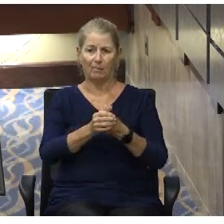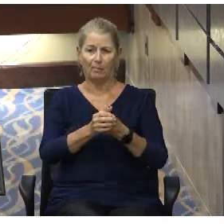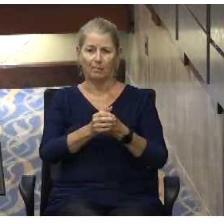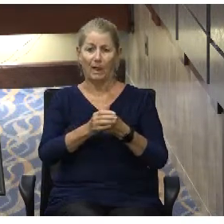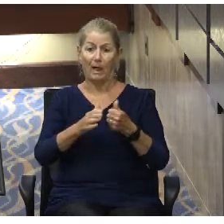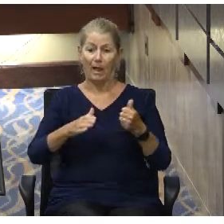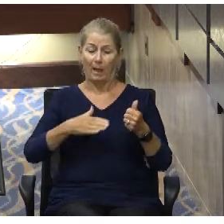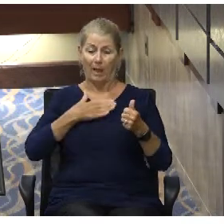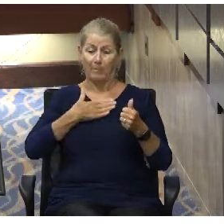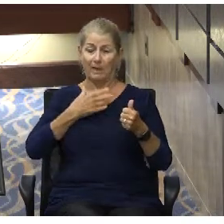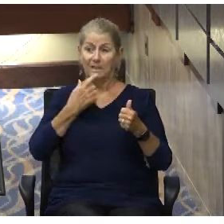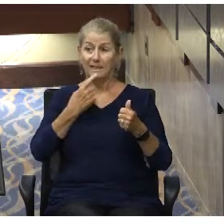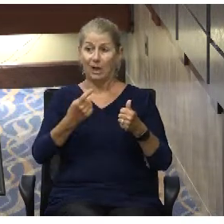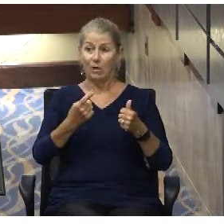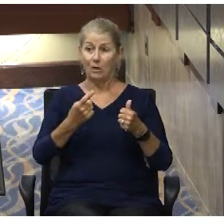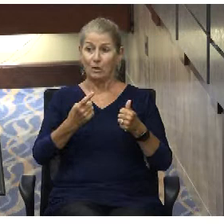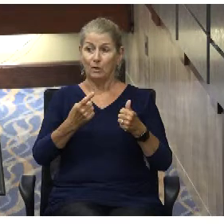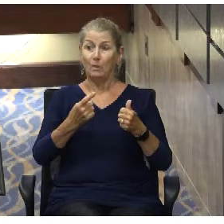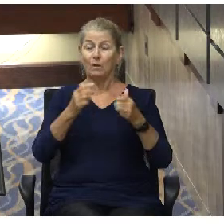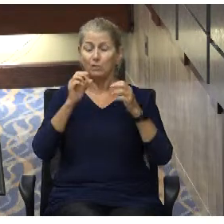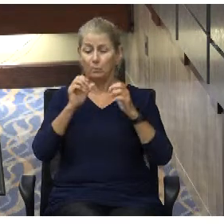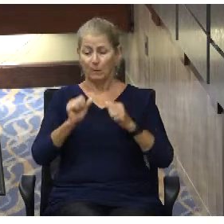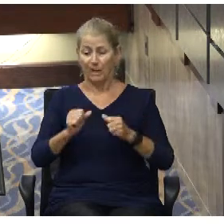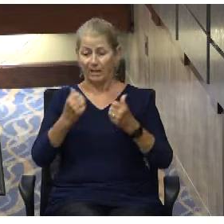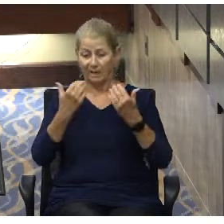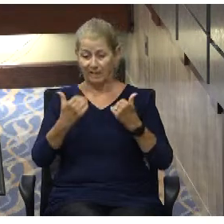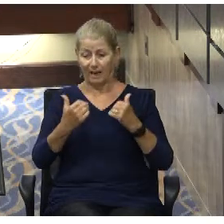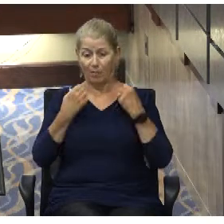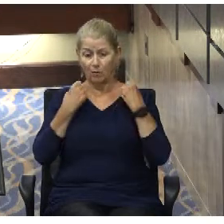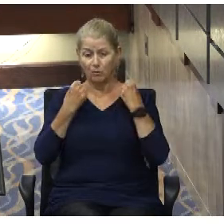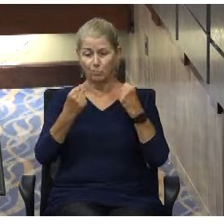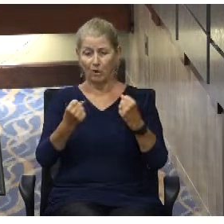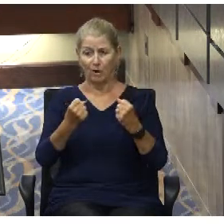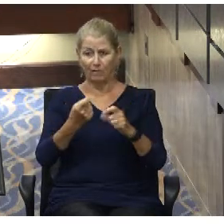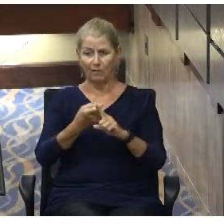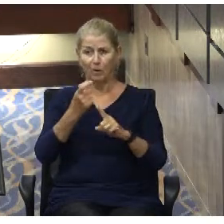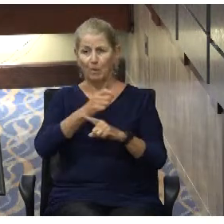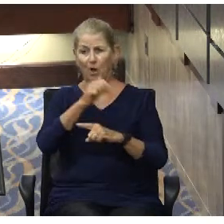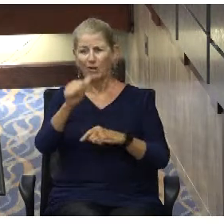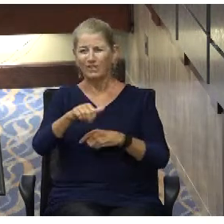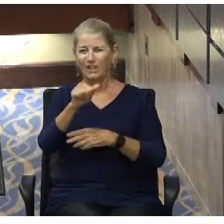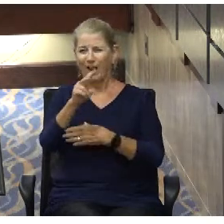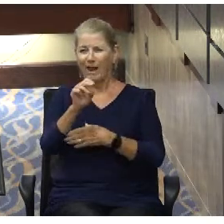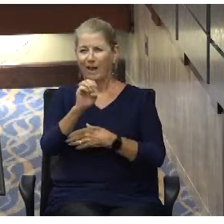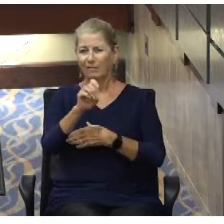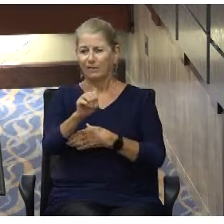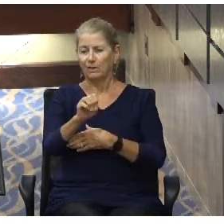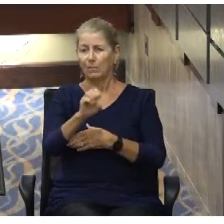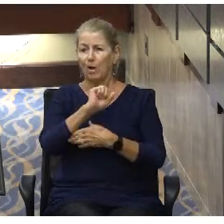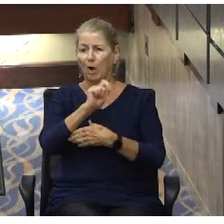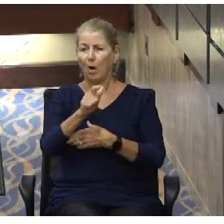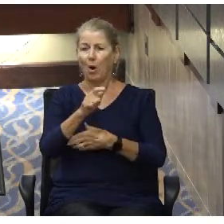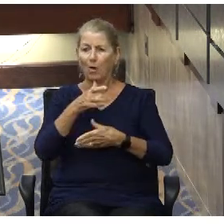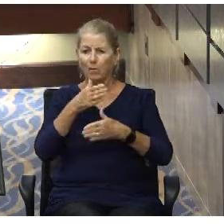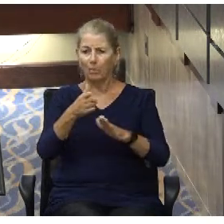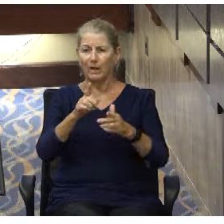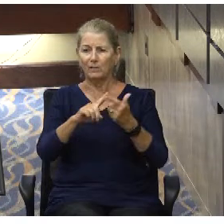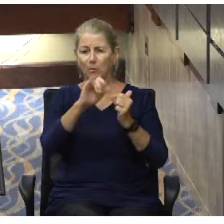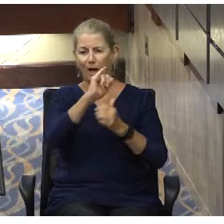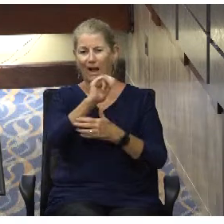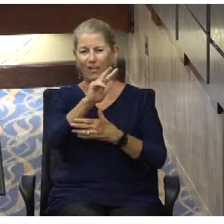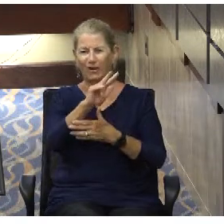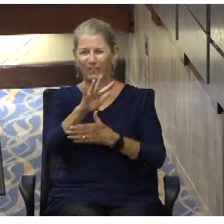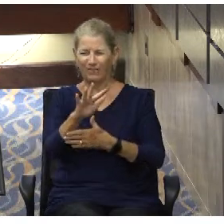happy to tell you that you can now drive from Austin Avenue all the way to Interstate 35. Oh,